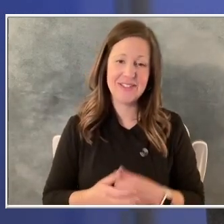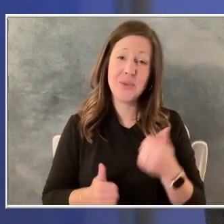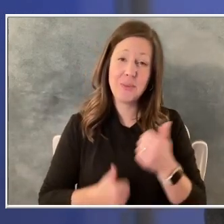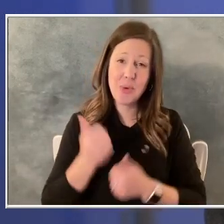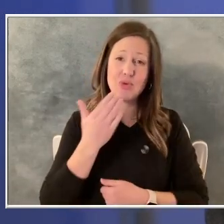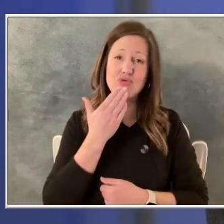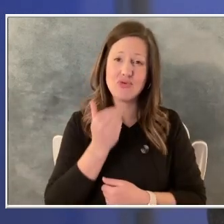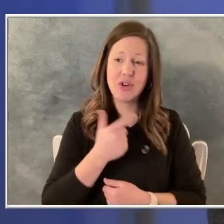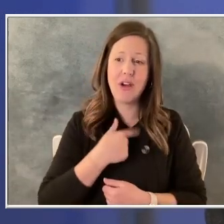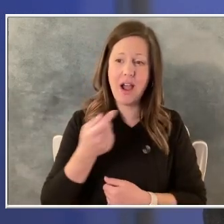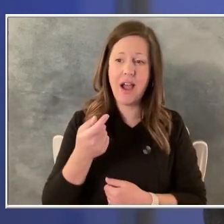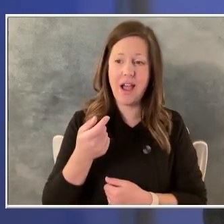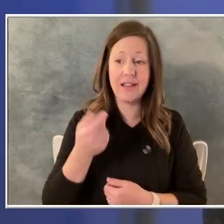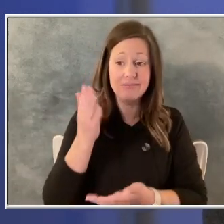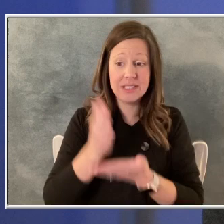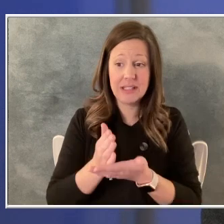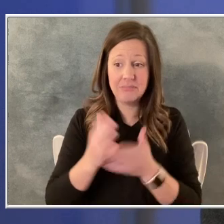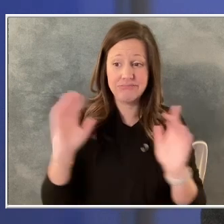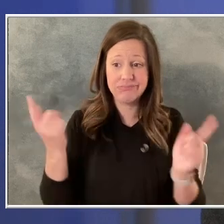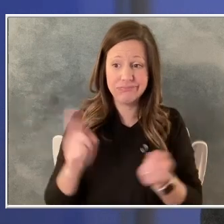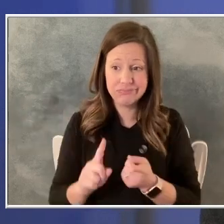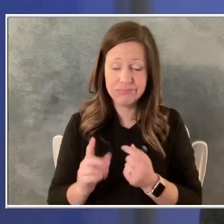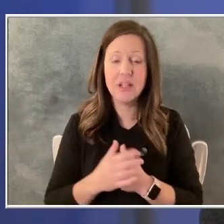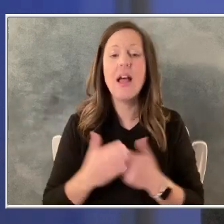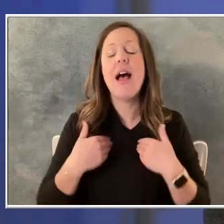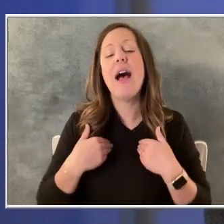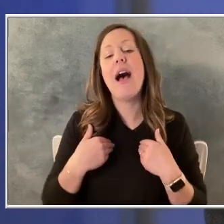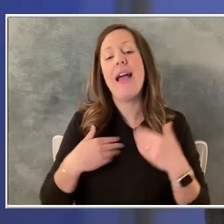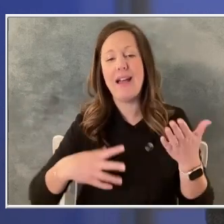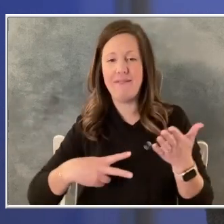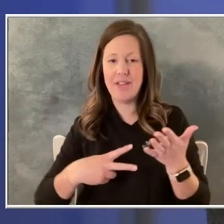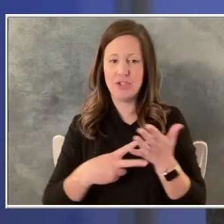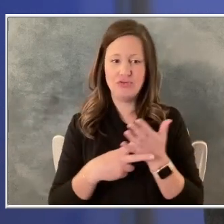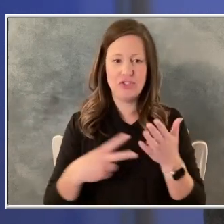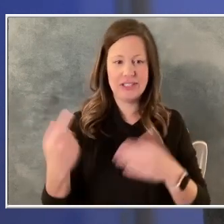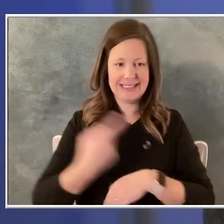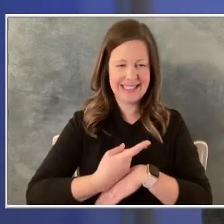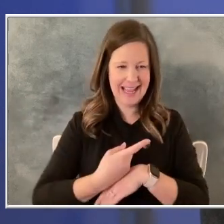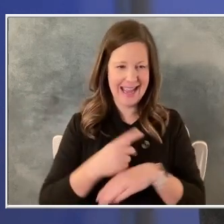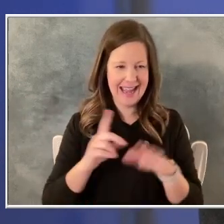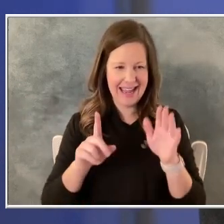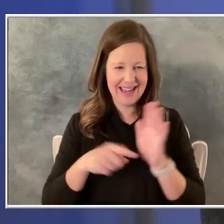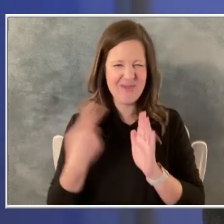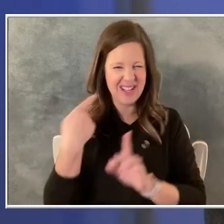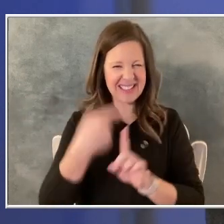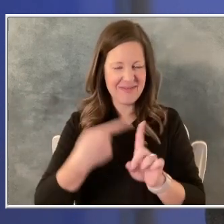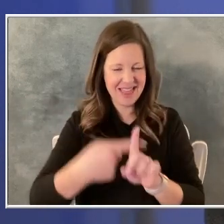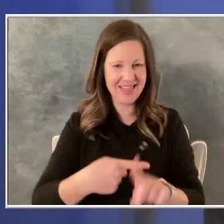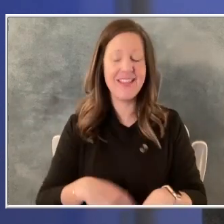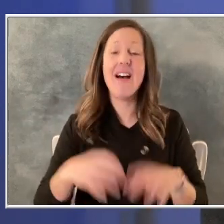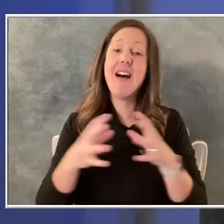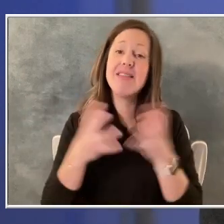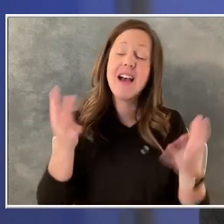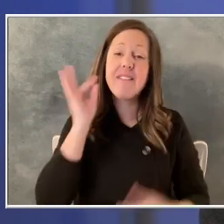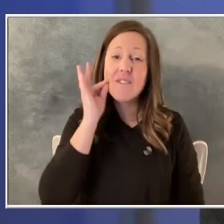life. I do get a cheat day once a month, but I eat a lot of fruit, a lot of vegetables, a lot of